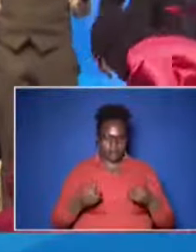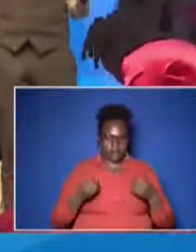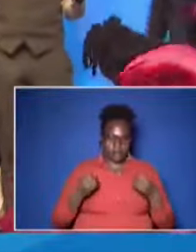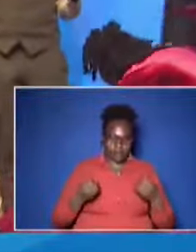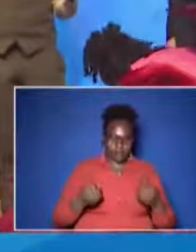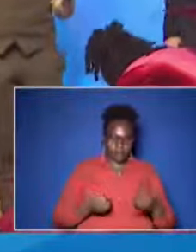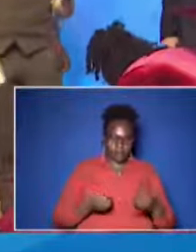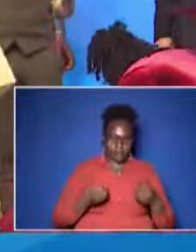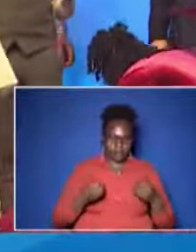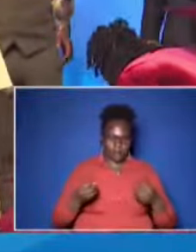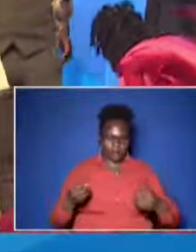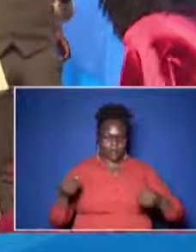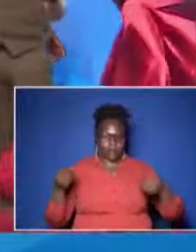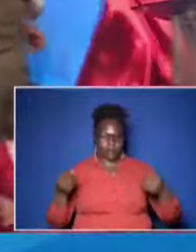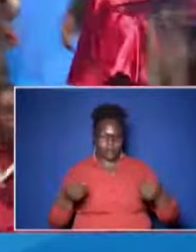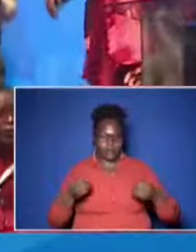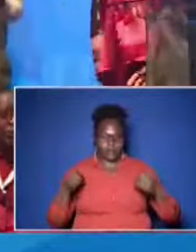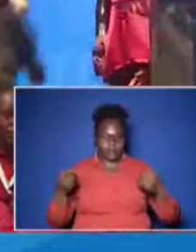king